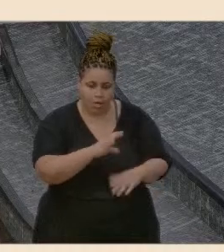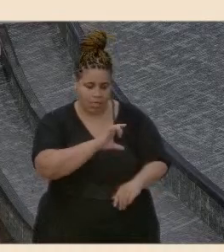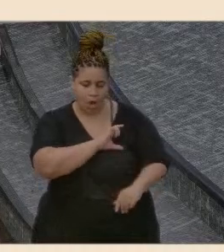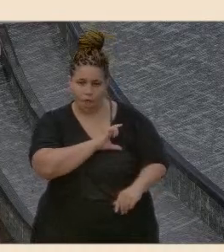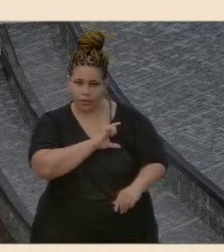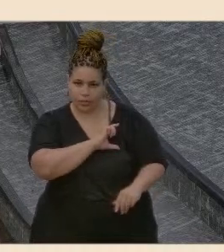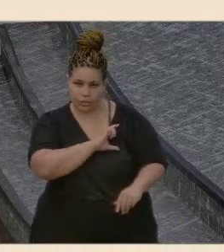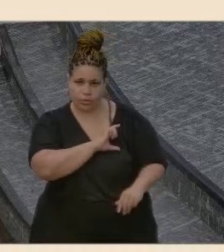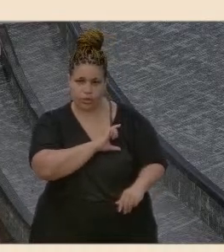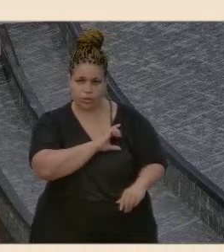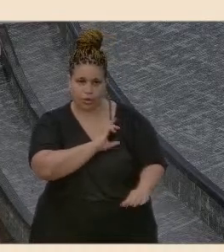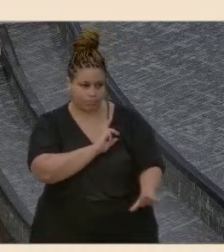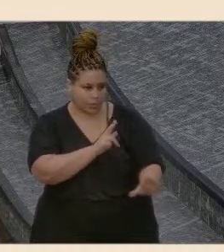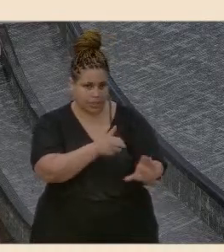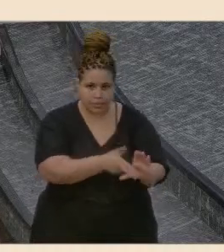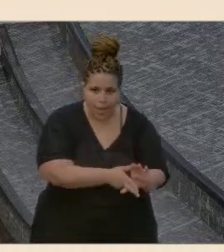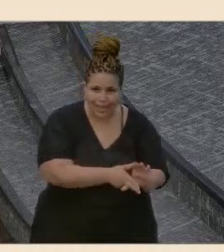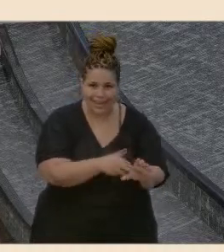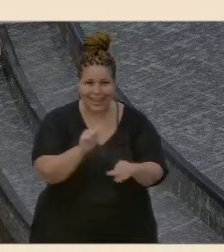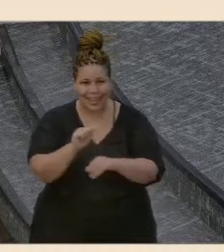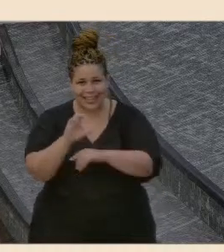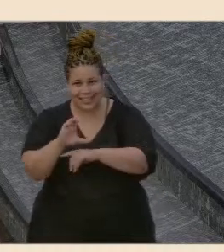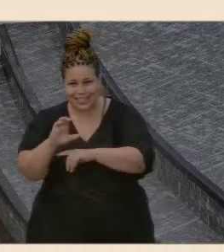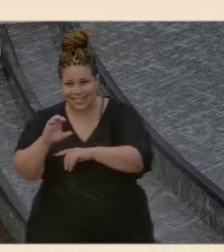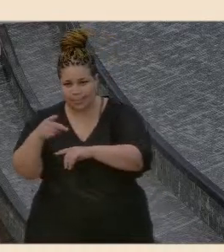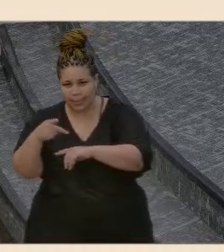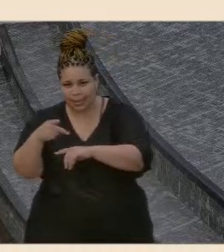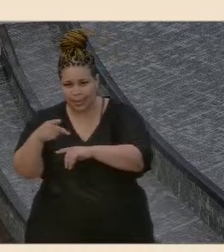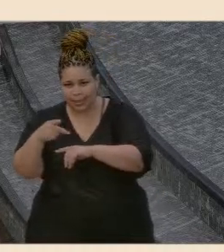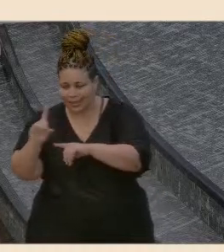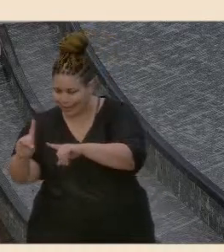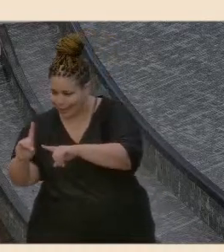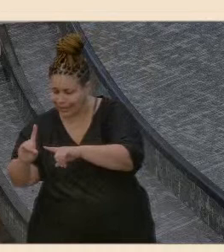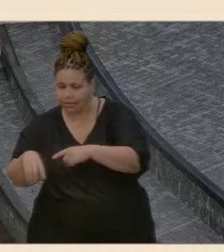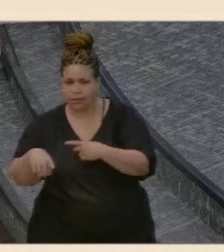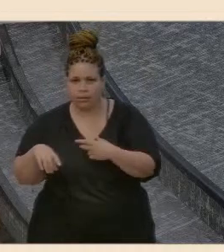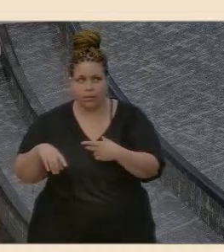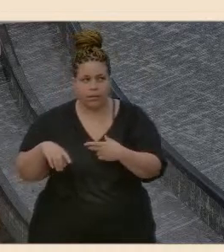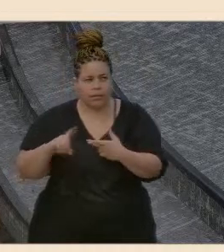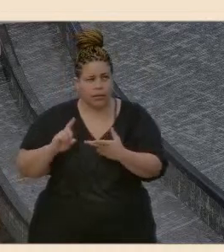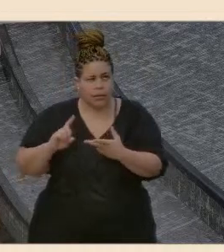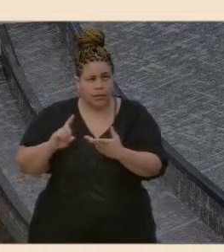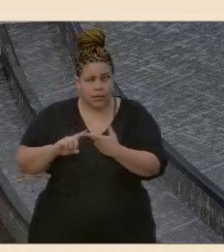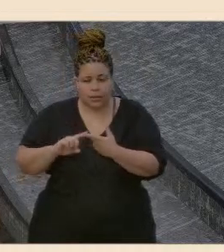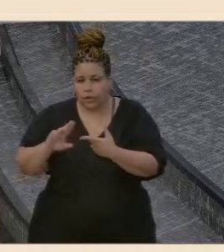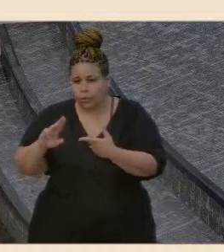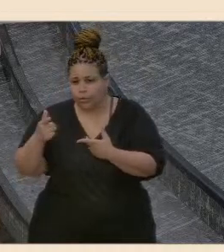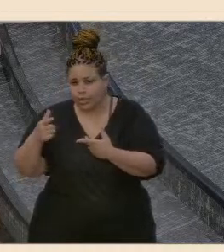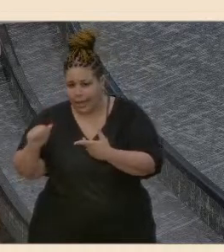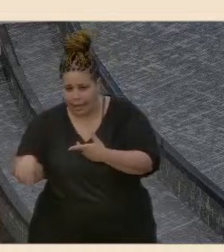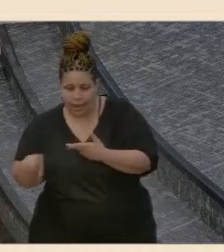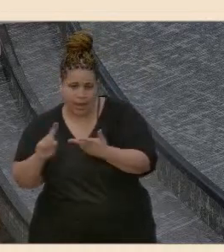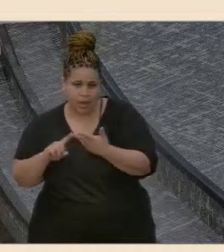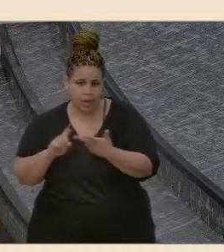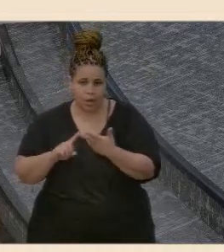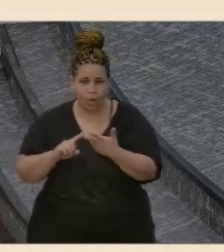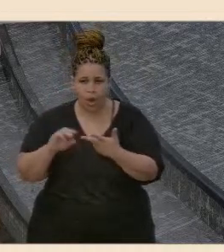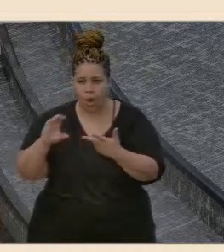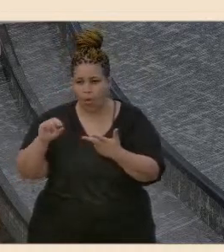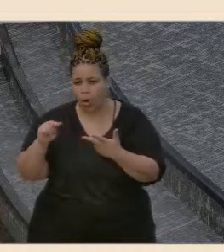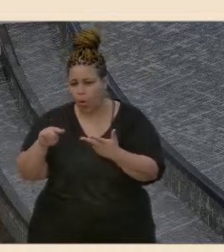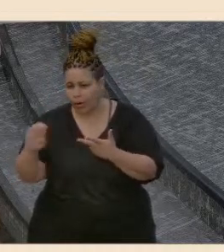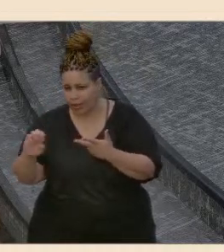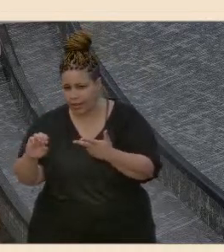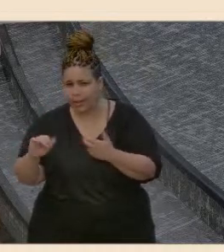officers, ACCPD, UGA, and this year we had Oconee County participating in our training. And